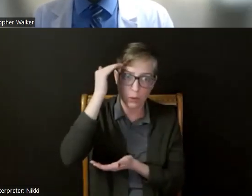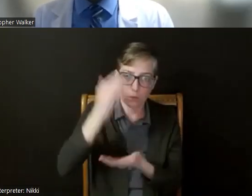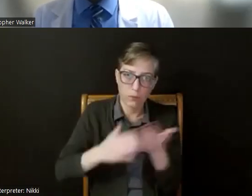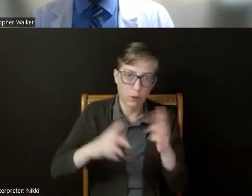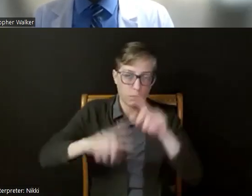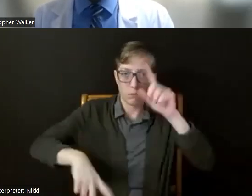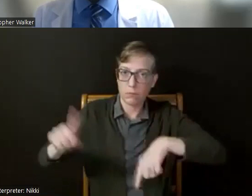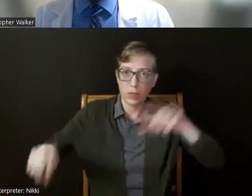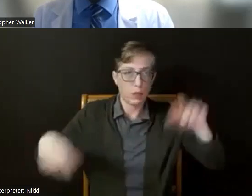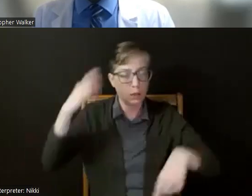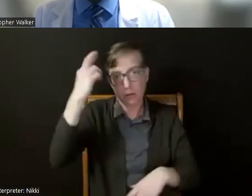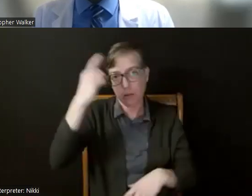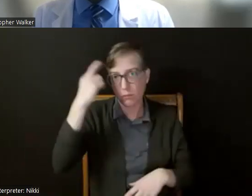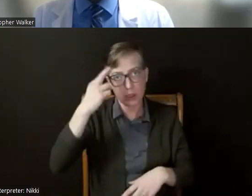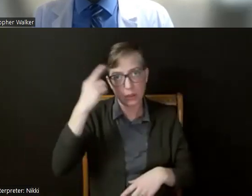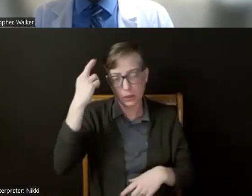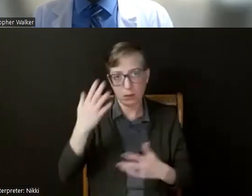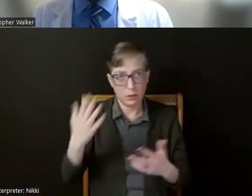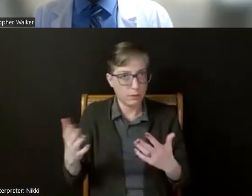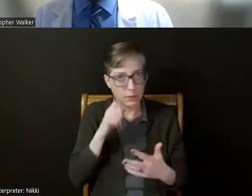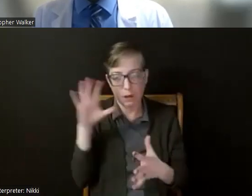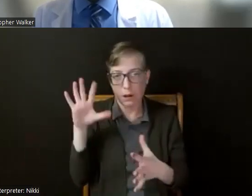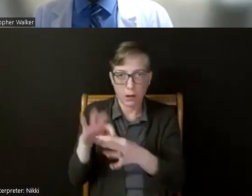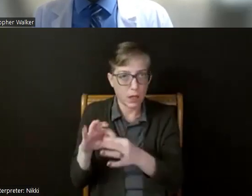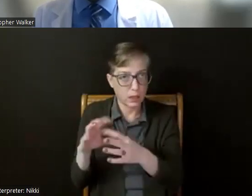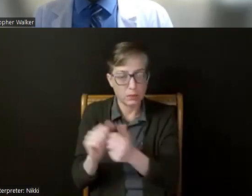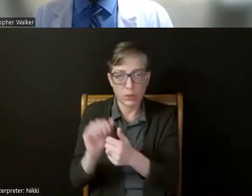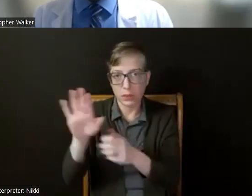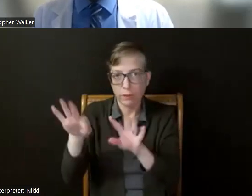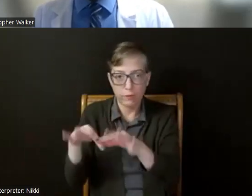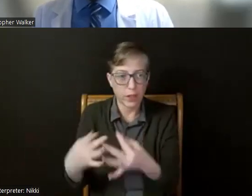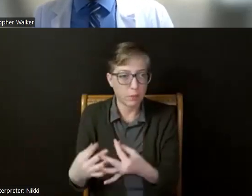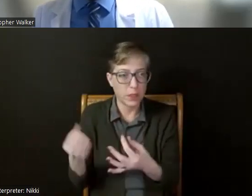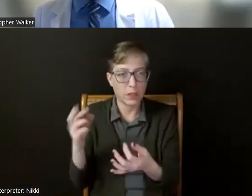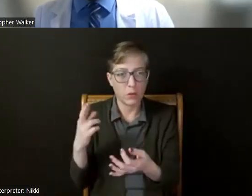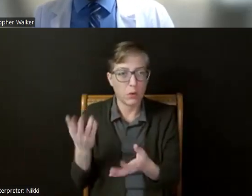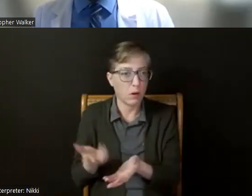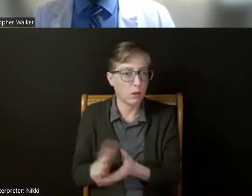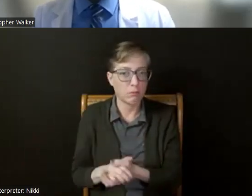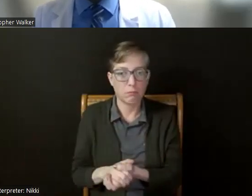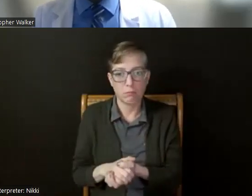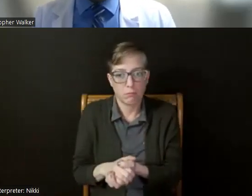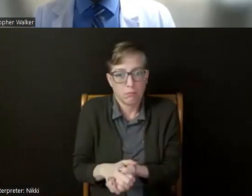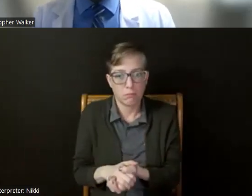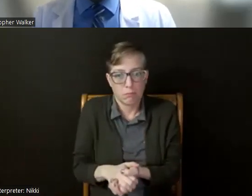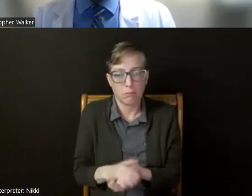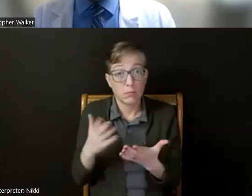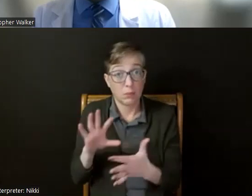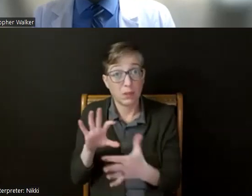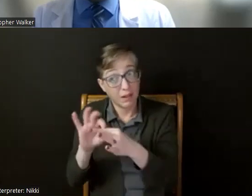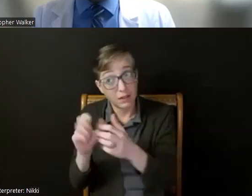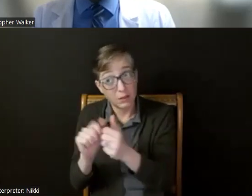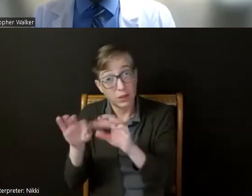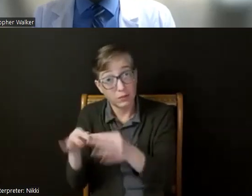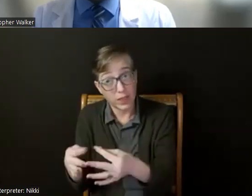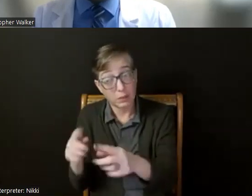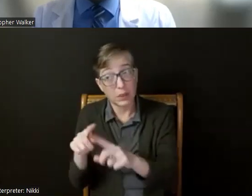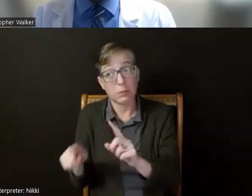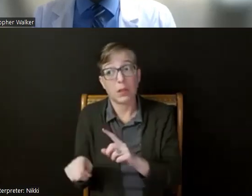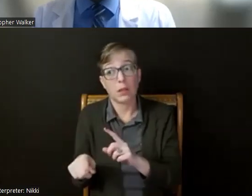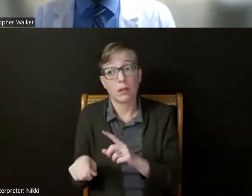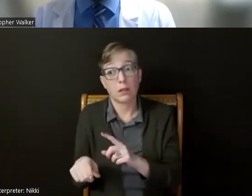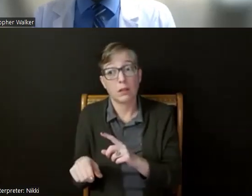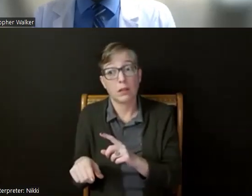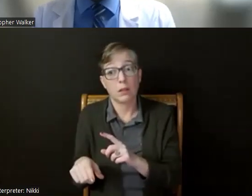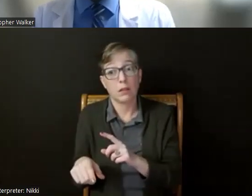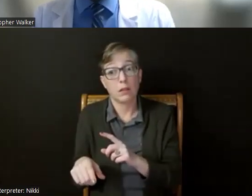because of they're not linked with certain members of their family, or they are linked, but their family that the actual family